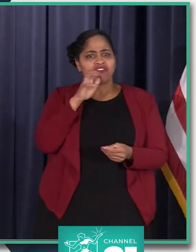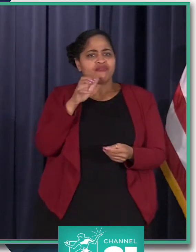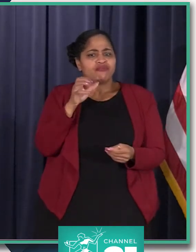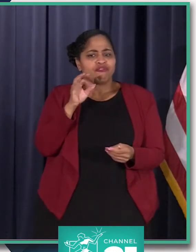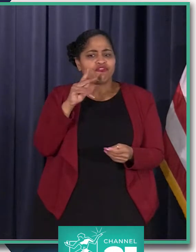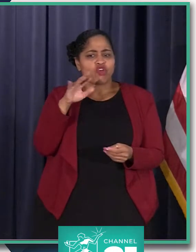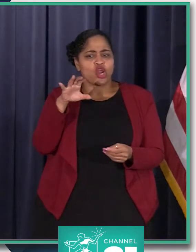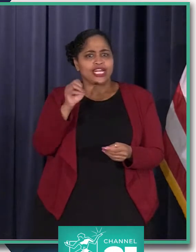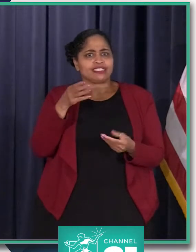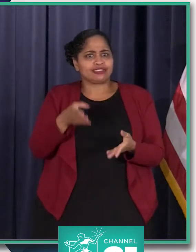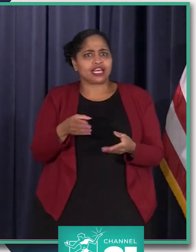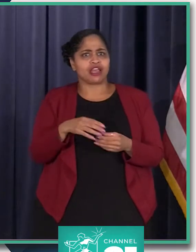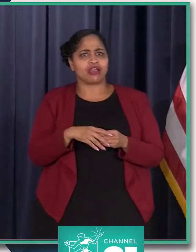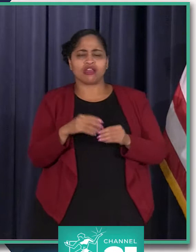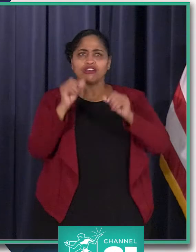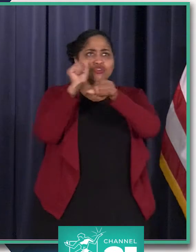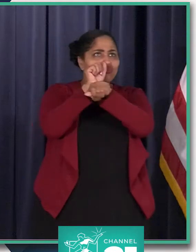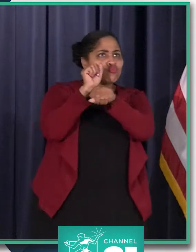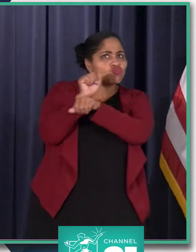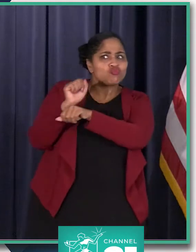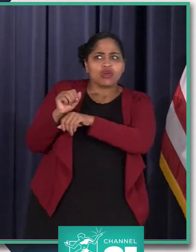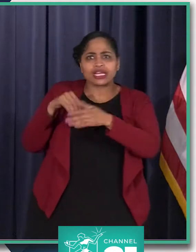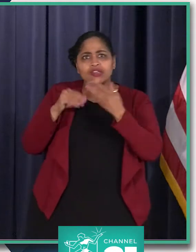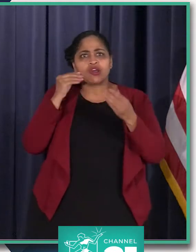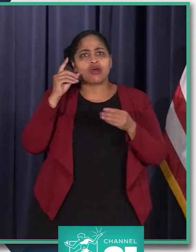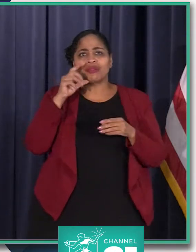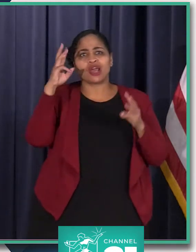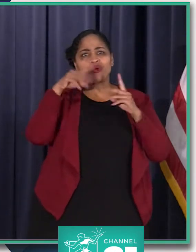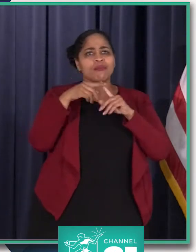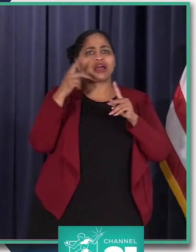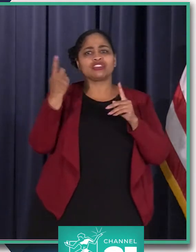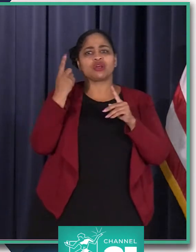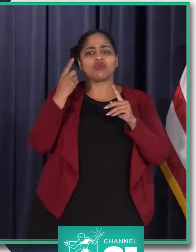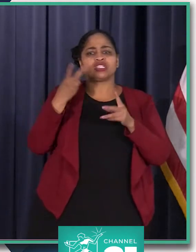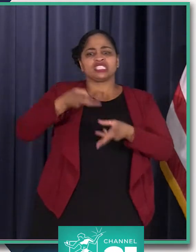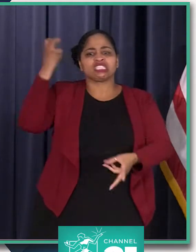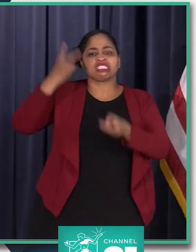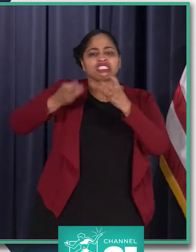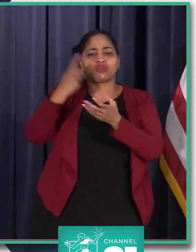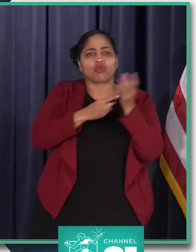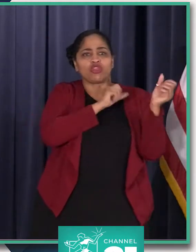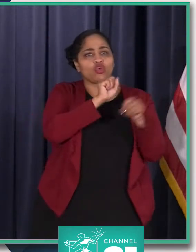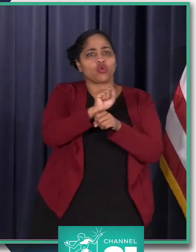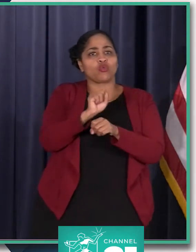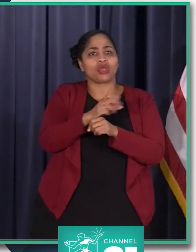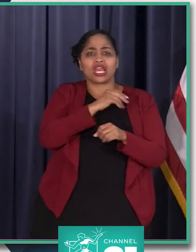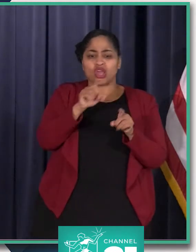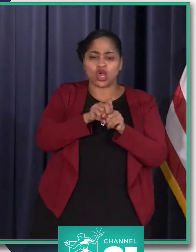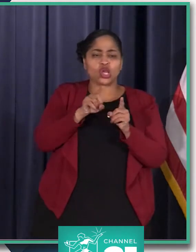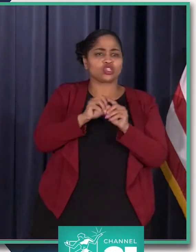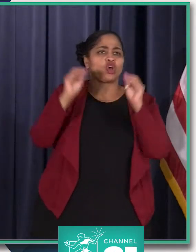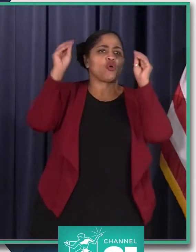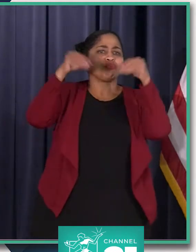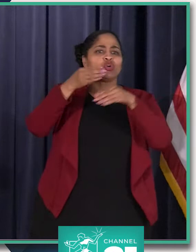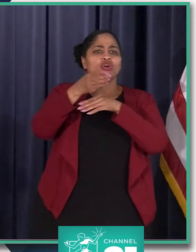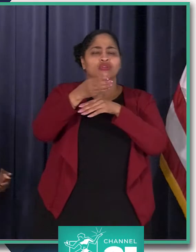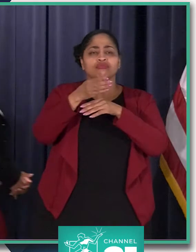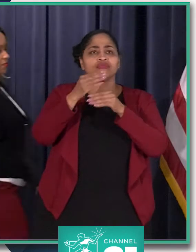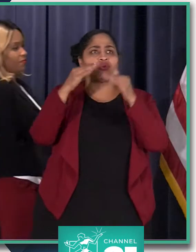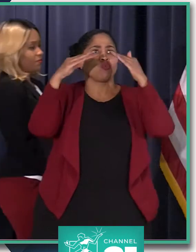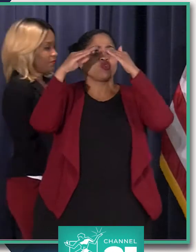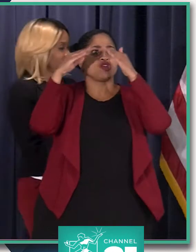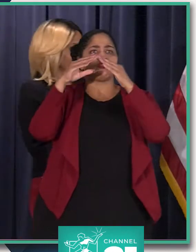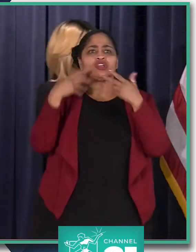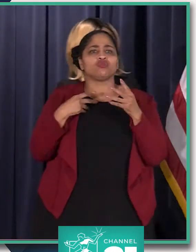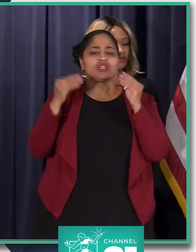work in and not worry that it's going to be stripped back out. And we're going to secure the roofs so that you don't put plaster inside and have the rain come